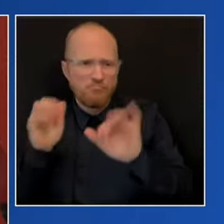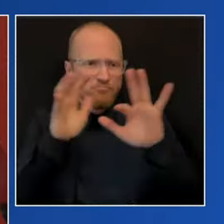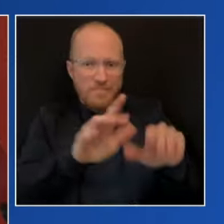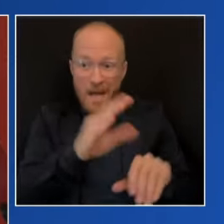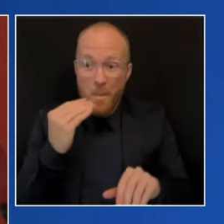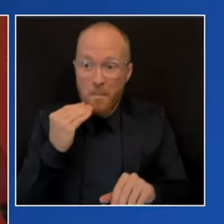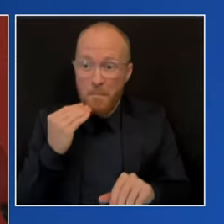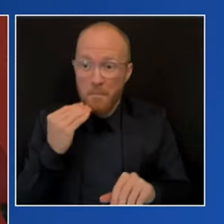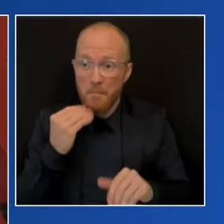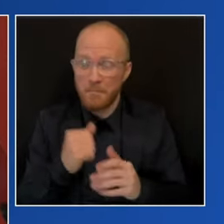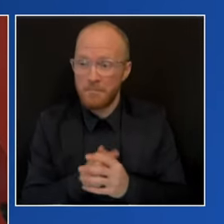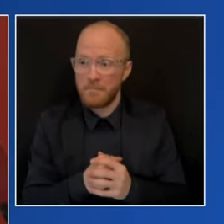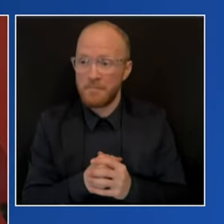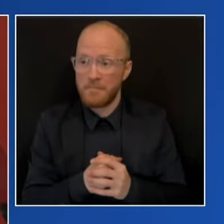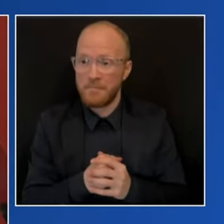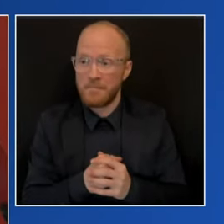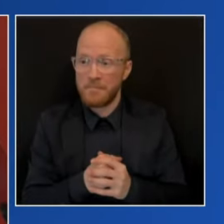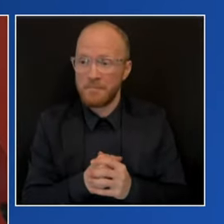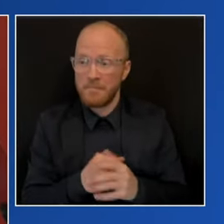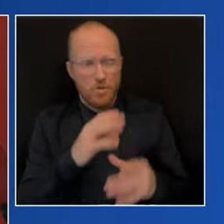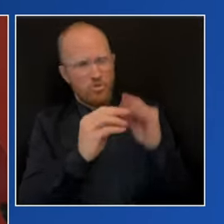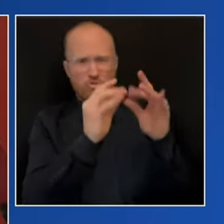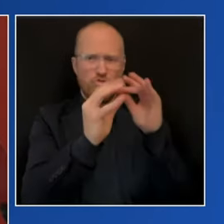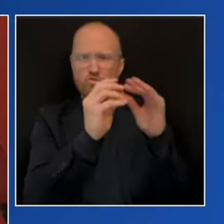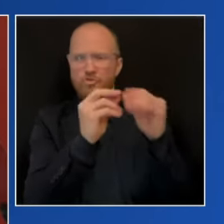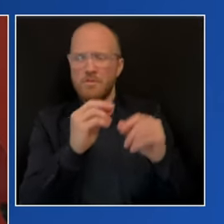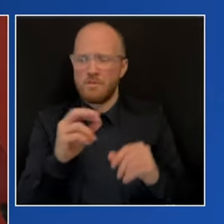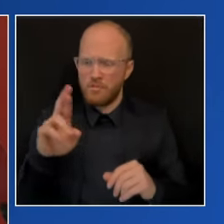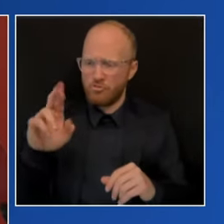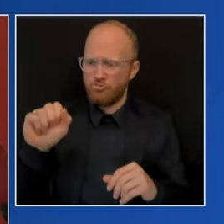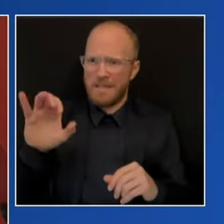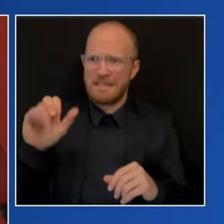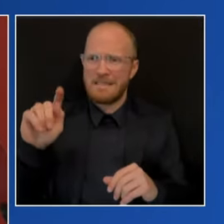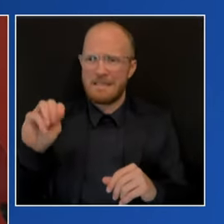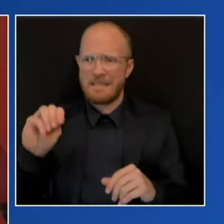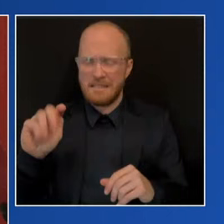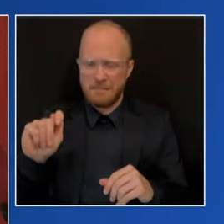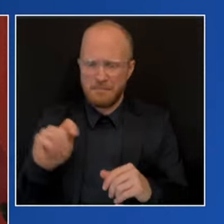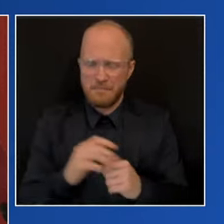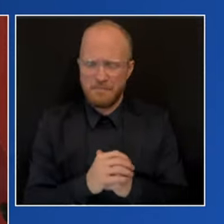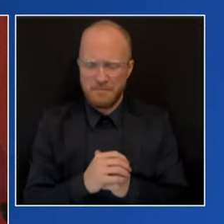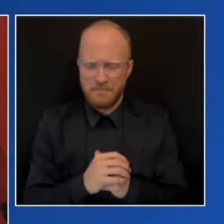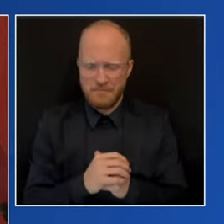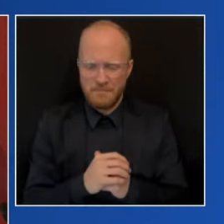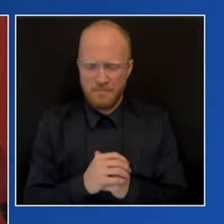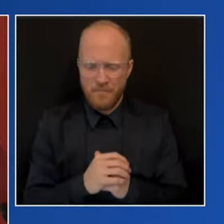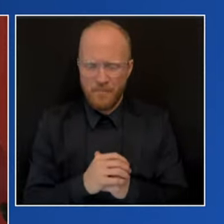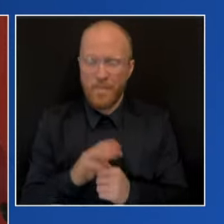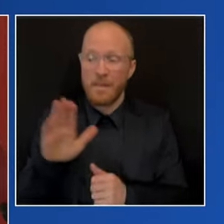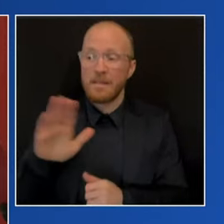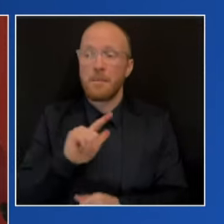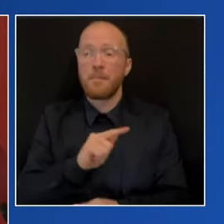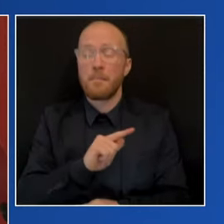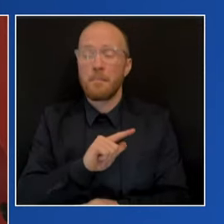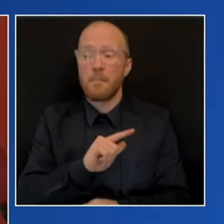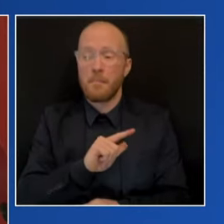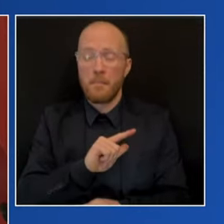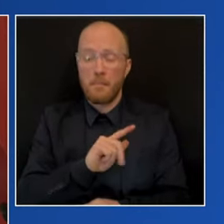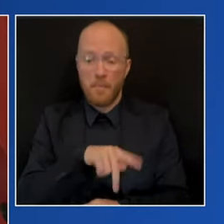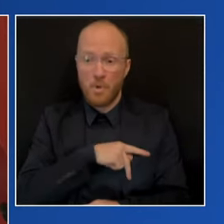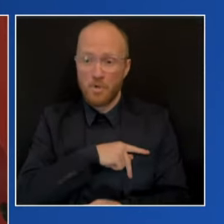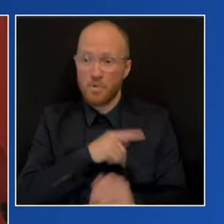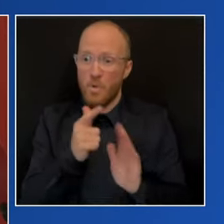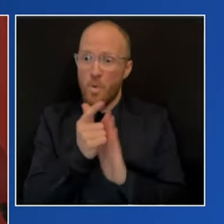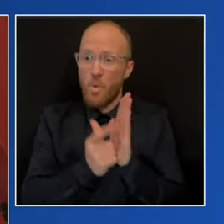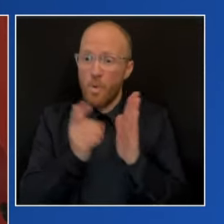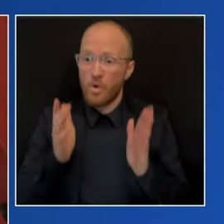and unleashing racist vitriol on them. Trump's personal lawyer, Rudy Giuliani, was just hit